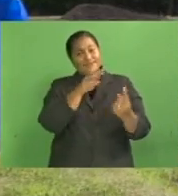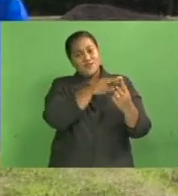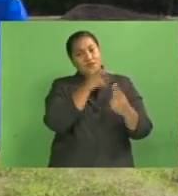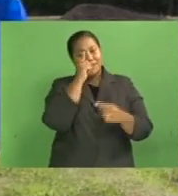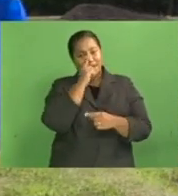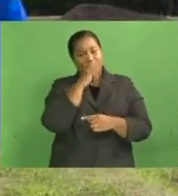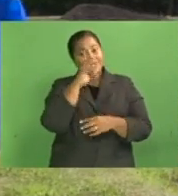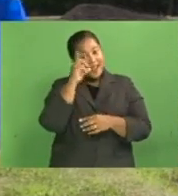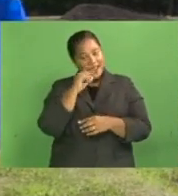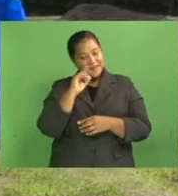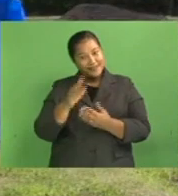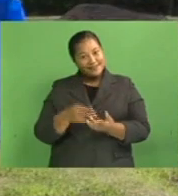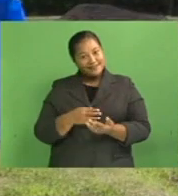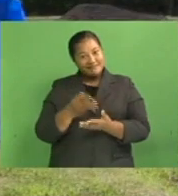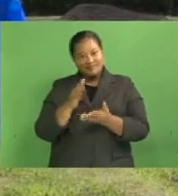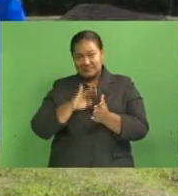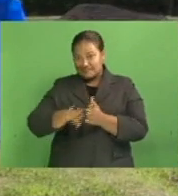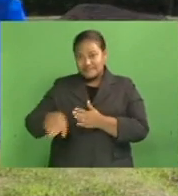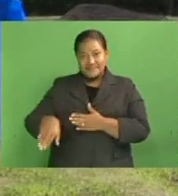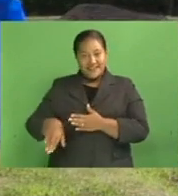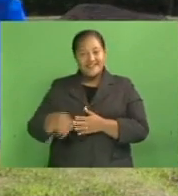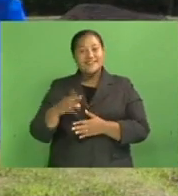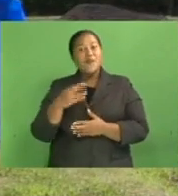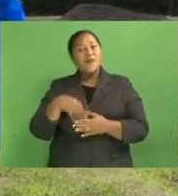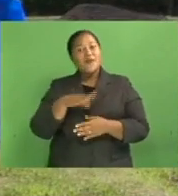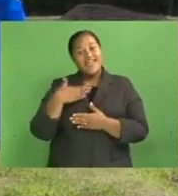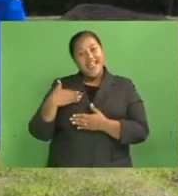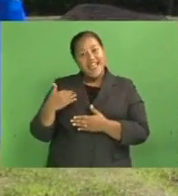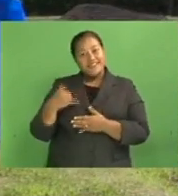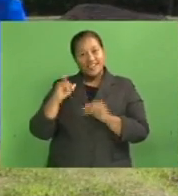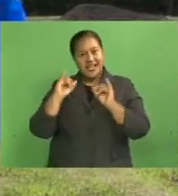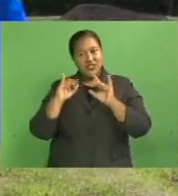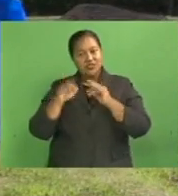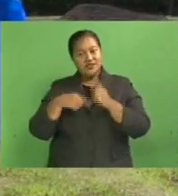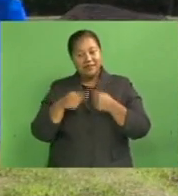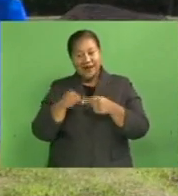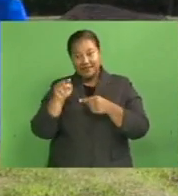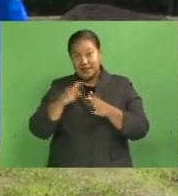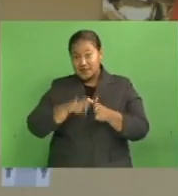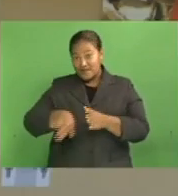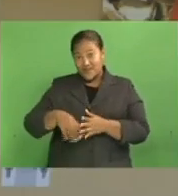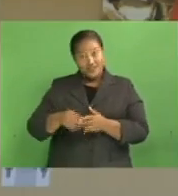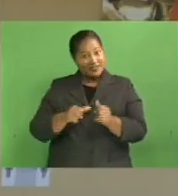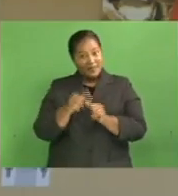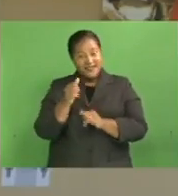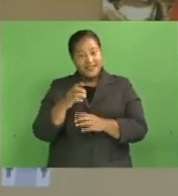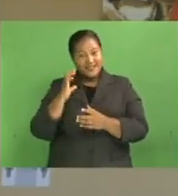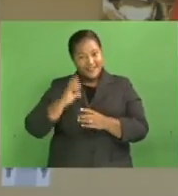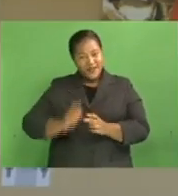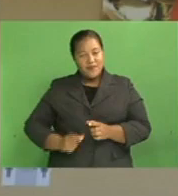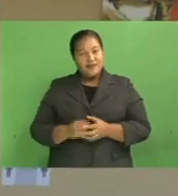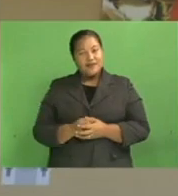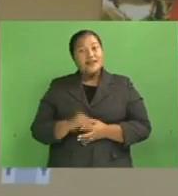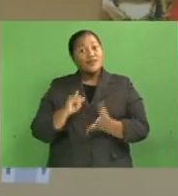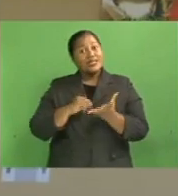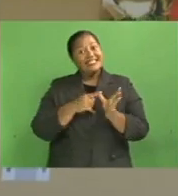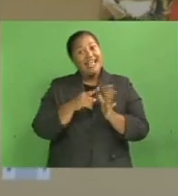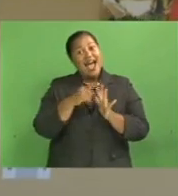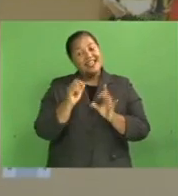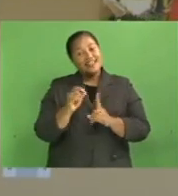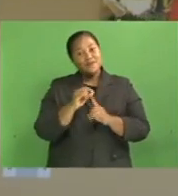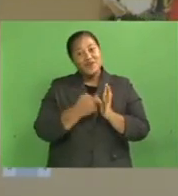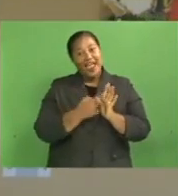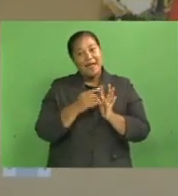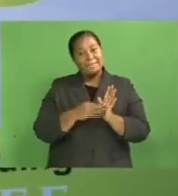to prevent major health episodes, so that the idea is that prevention is better than cure. The Cyprema Foundation, while providing